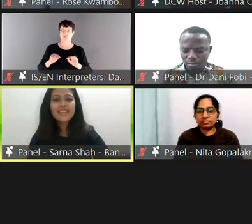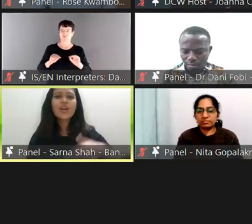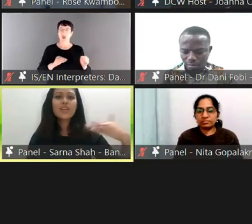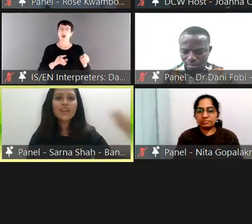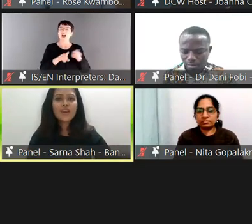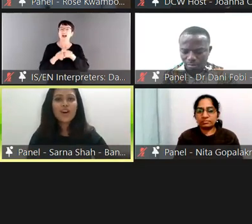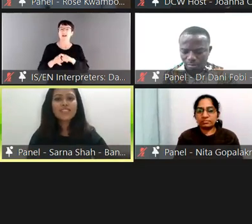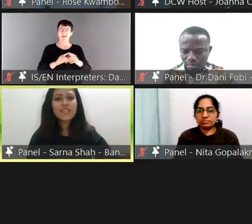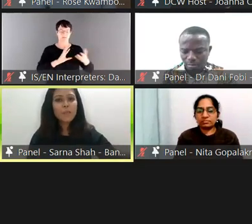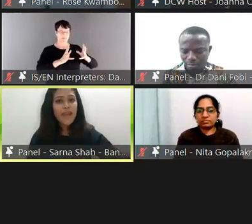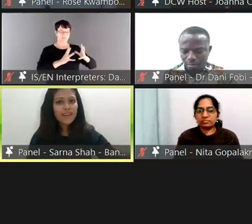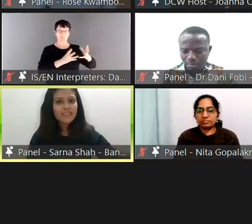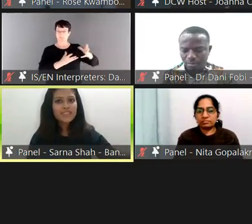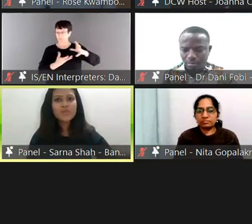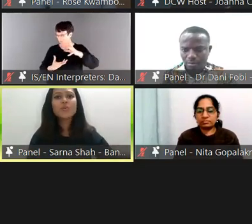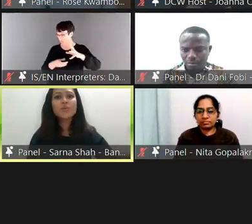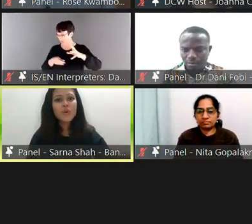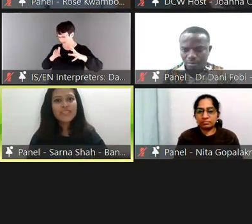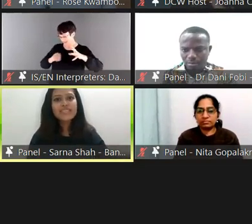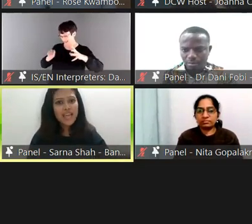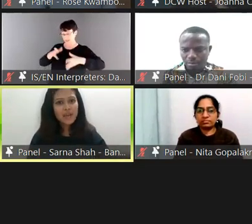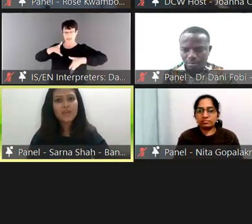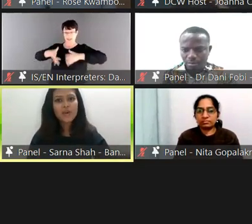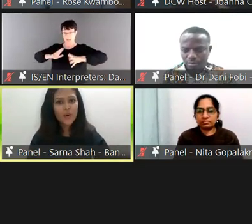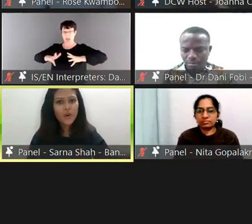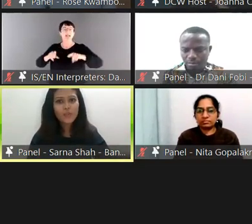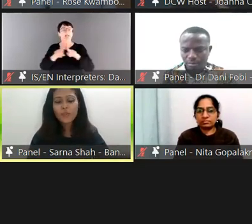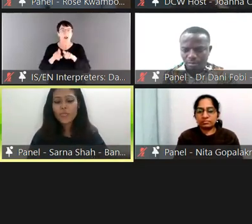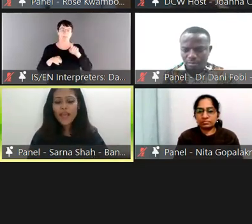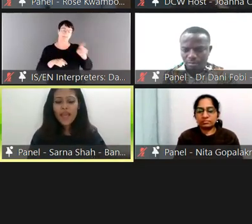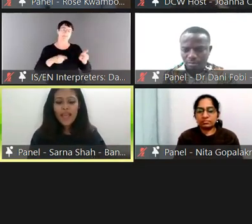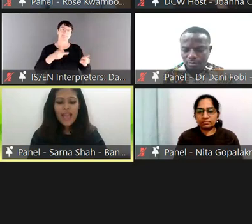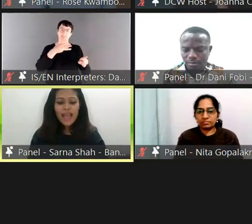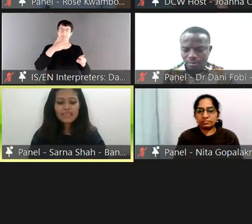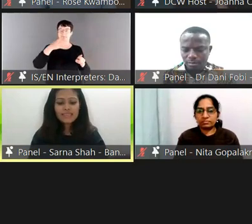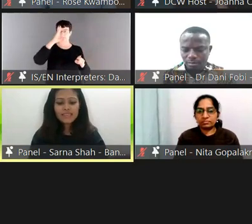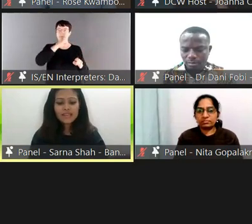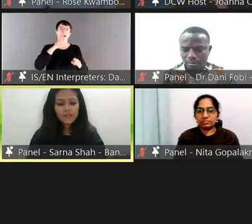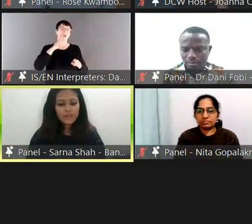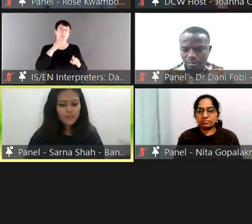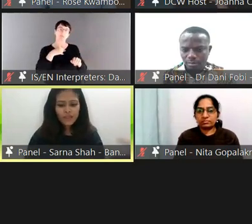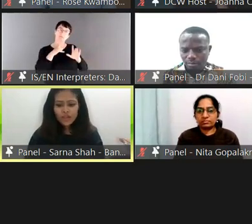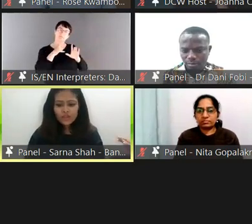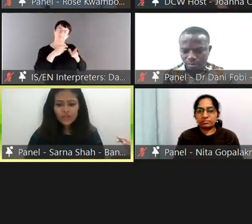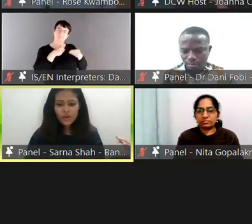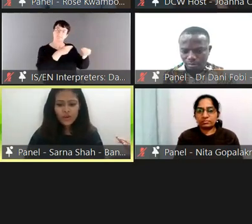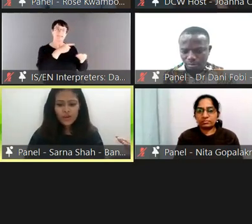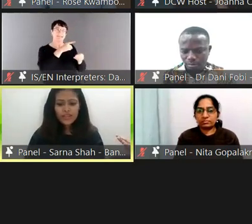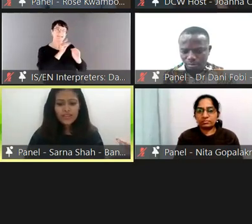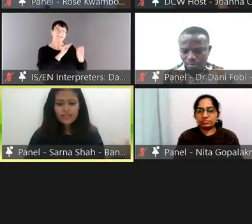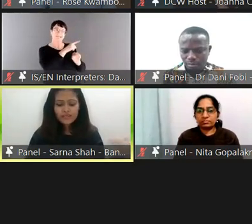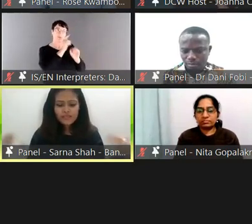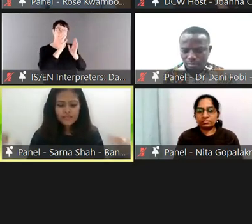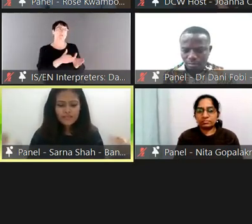city center. We encourage the parents to do the same at home, and